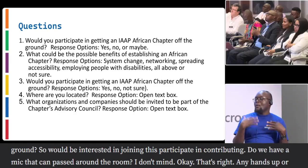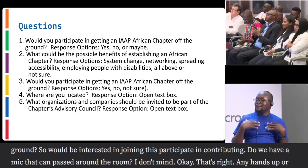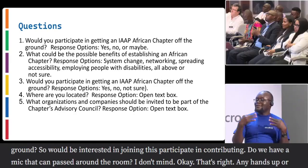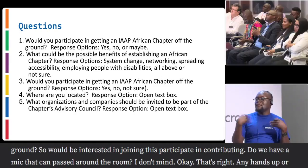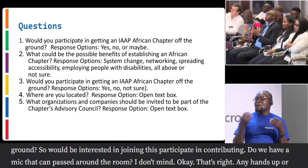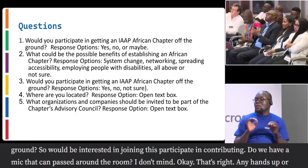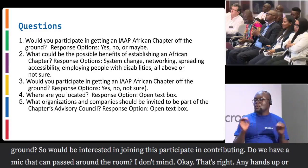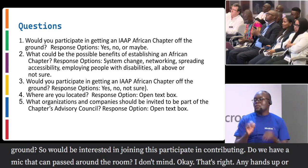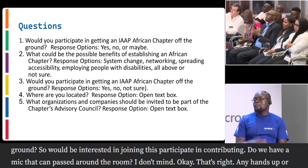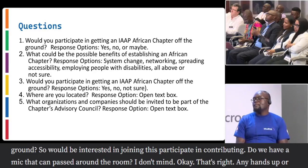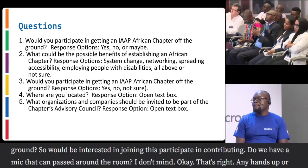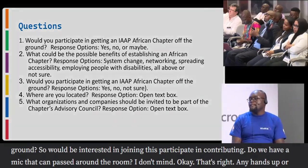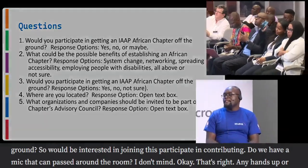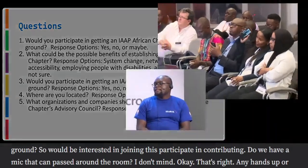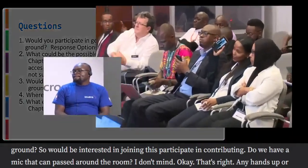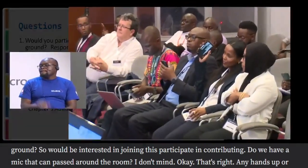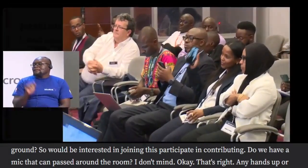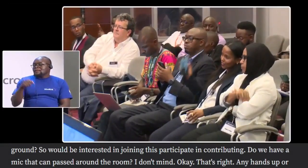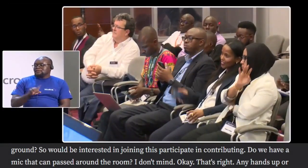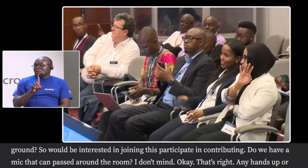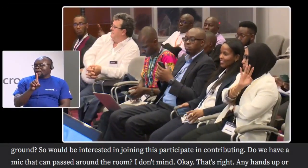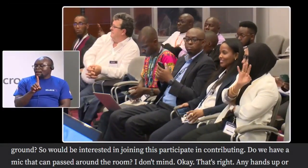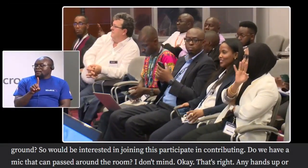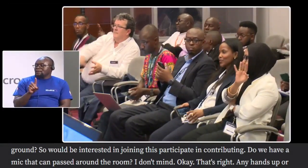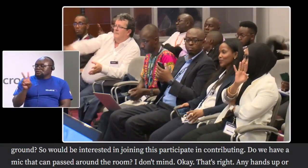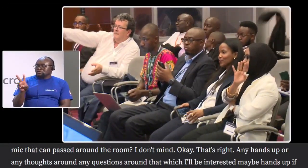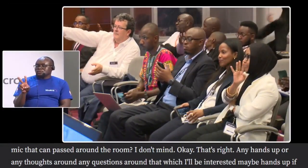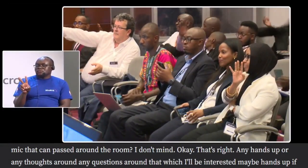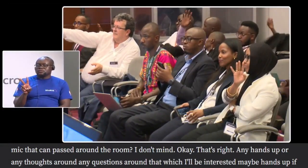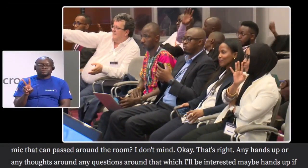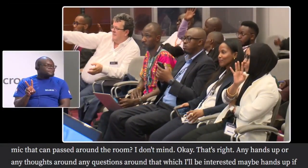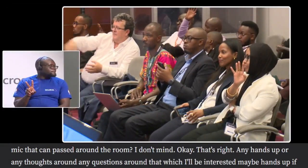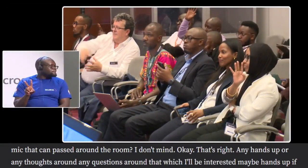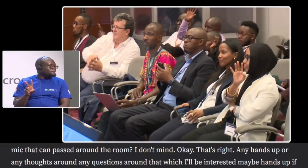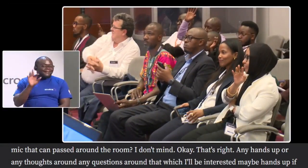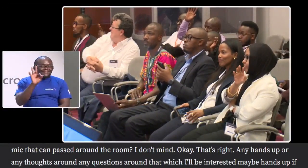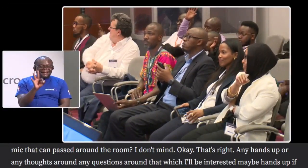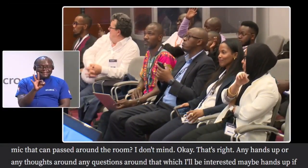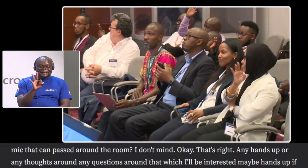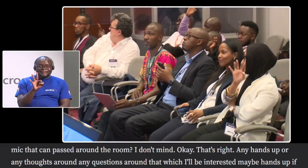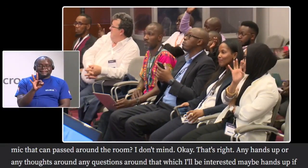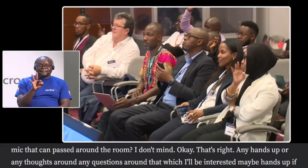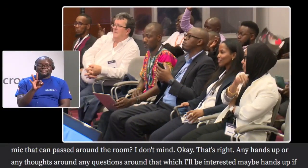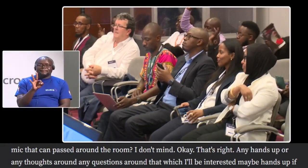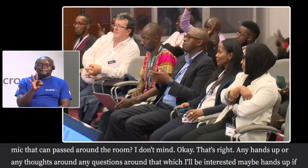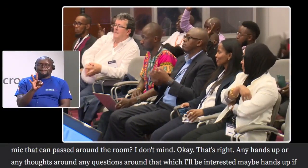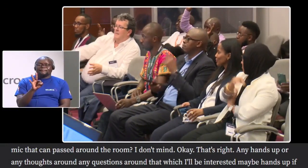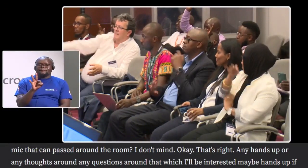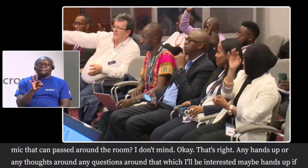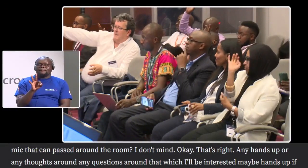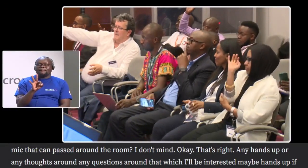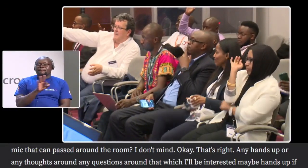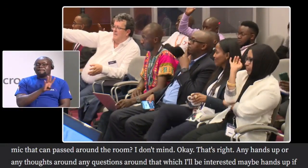or you have 1, go 2. We got 3 over here. Thank you, over there in the corner.